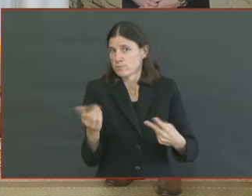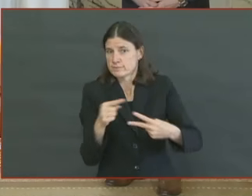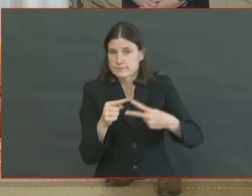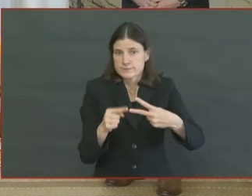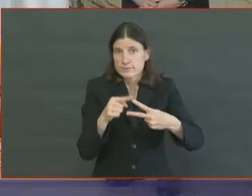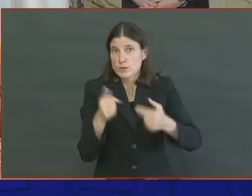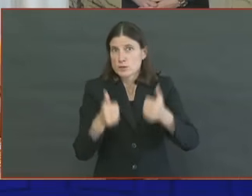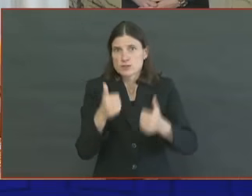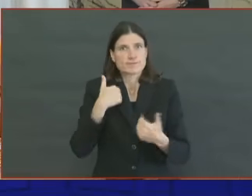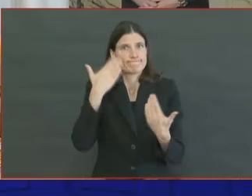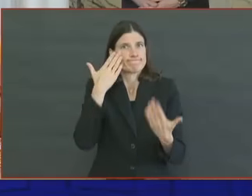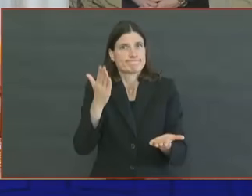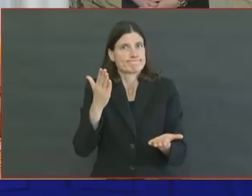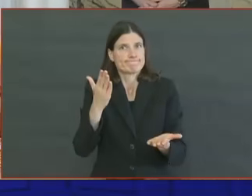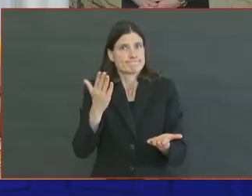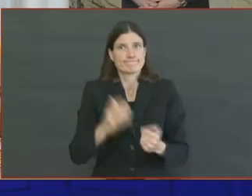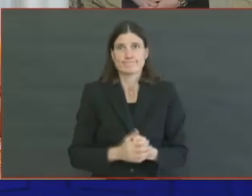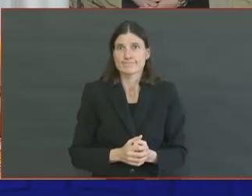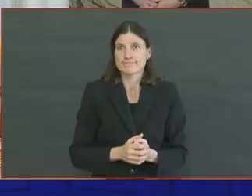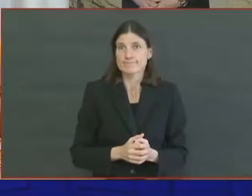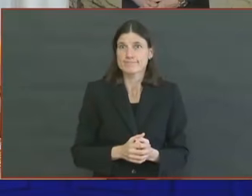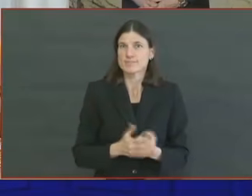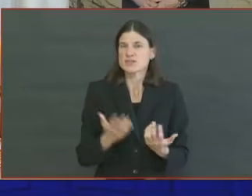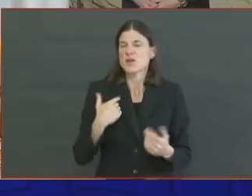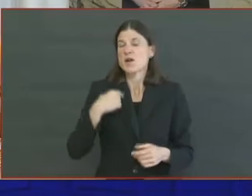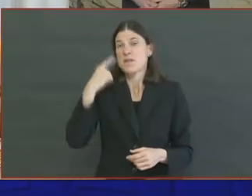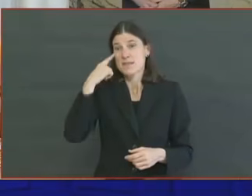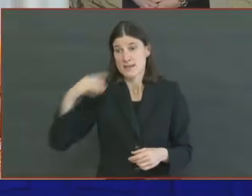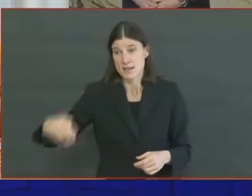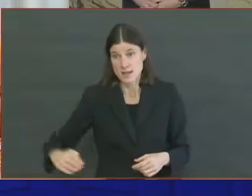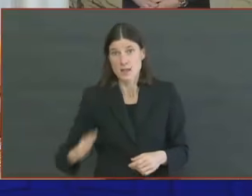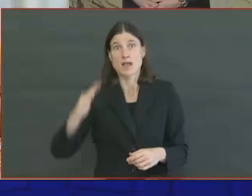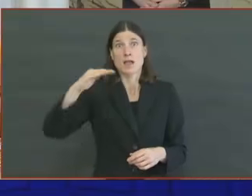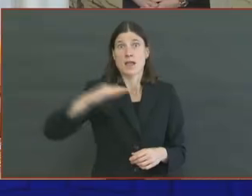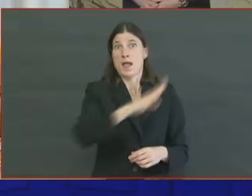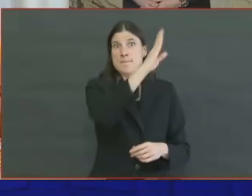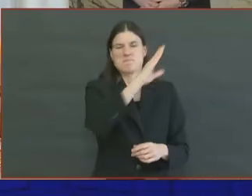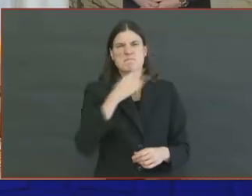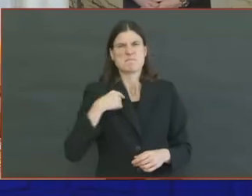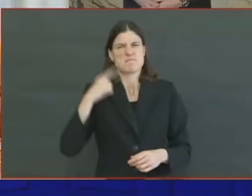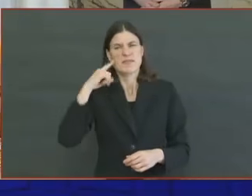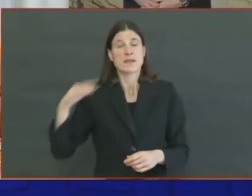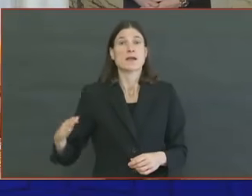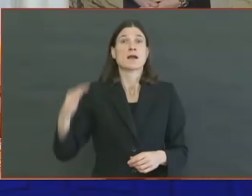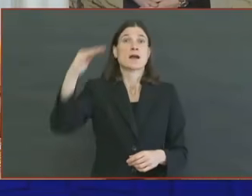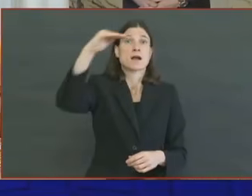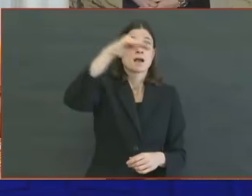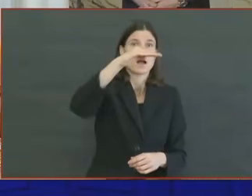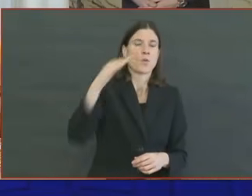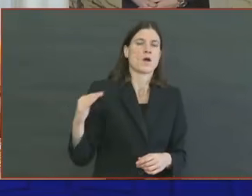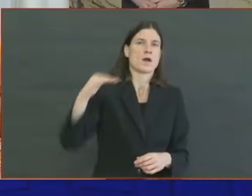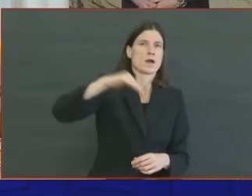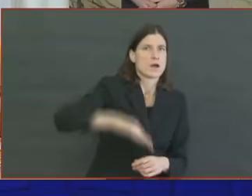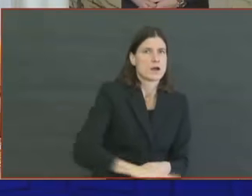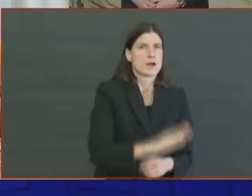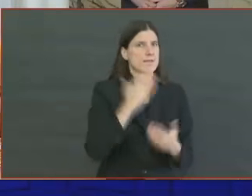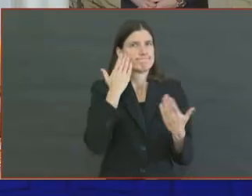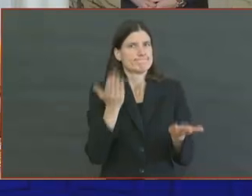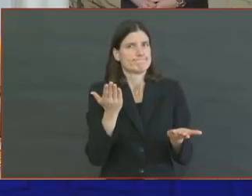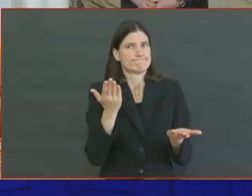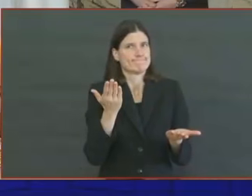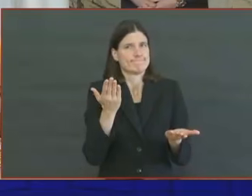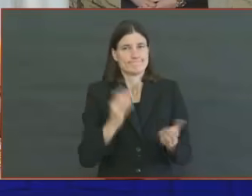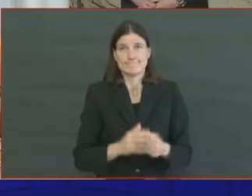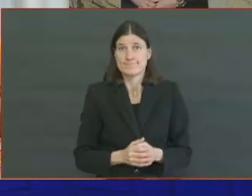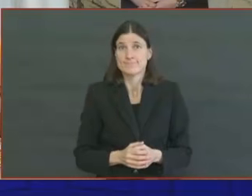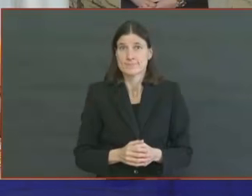start moving upward again. That said, you'll notice this projection only goes